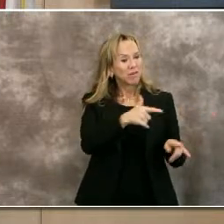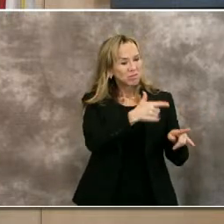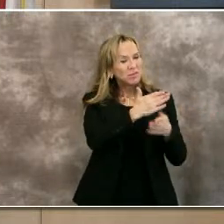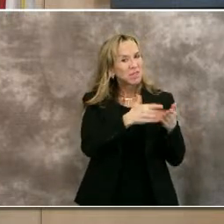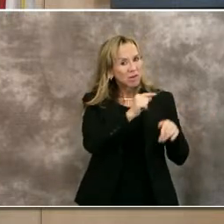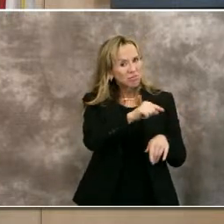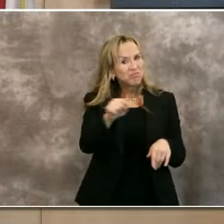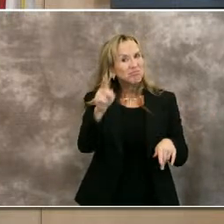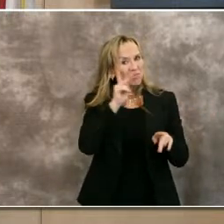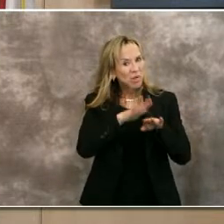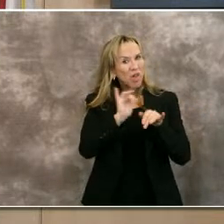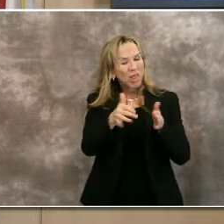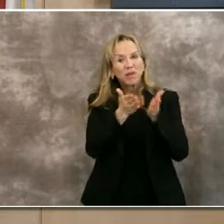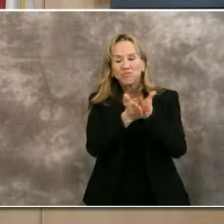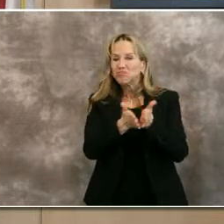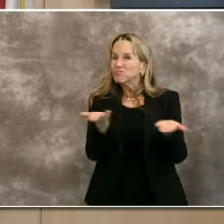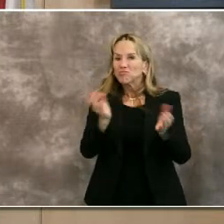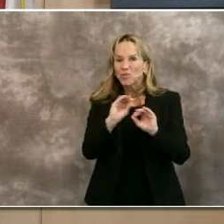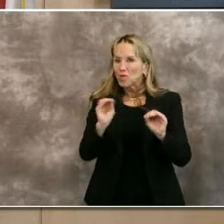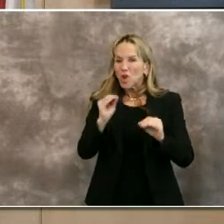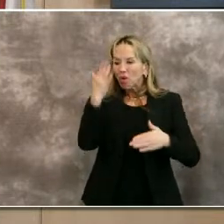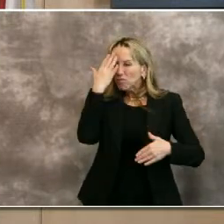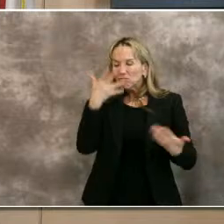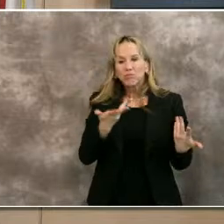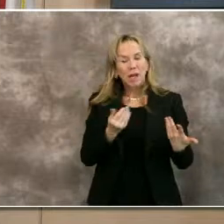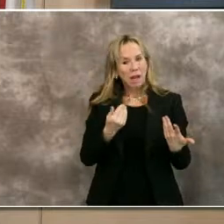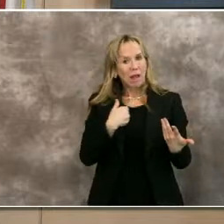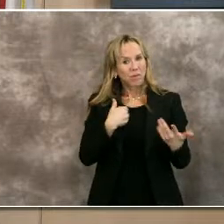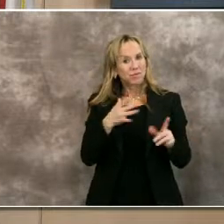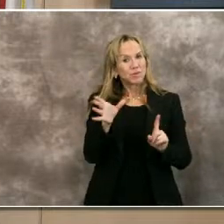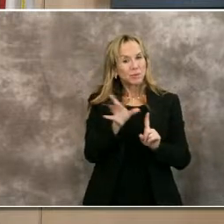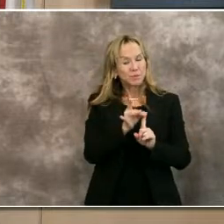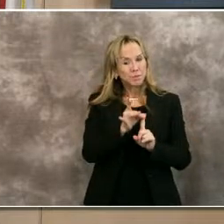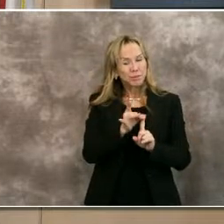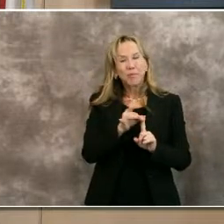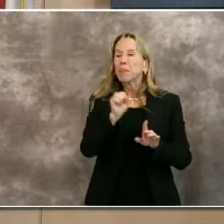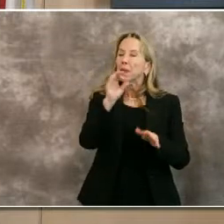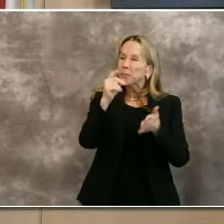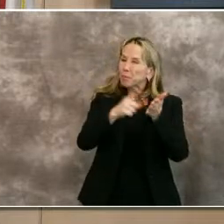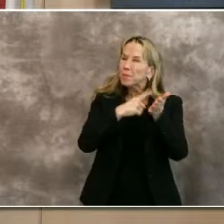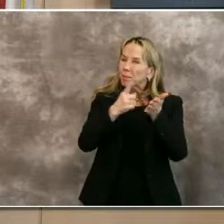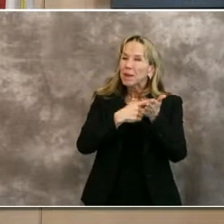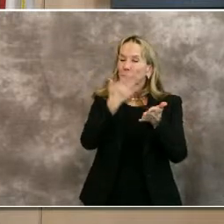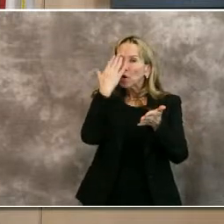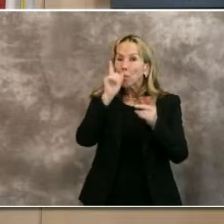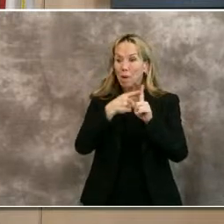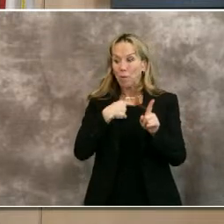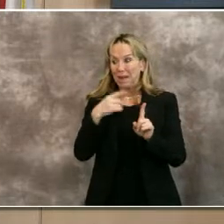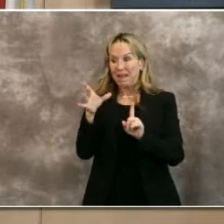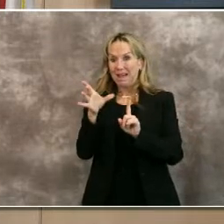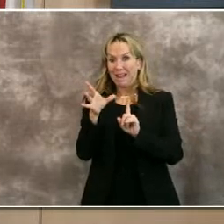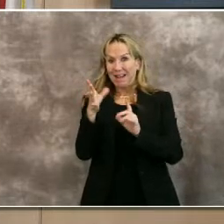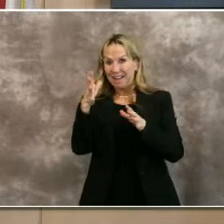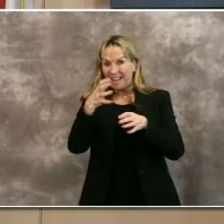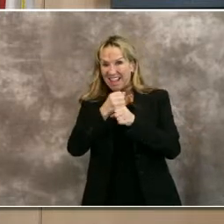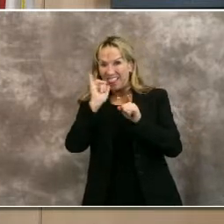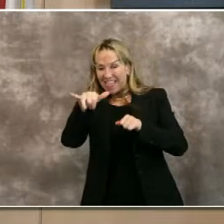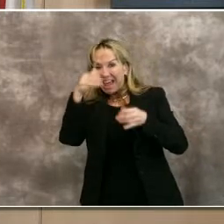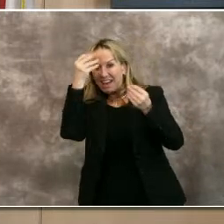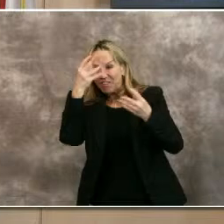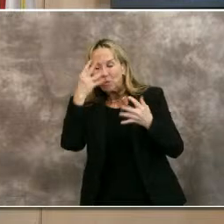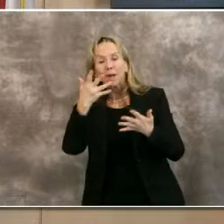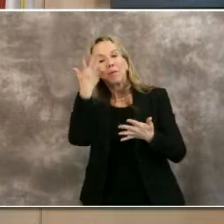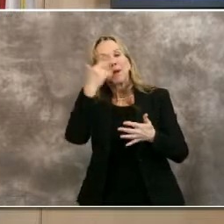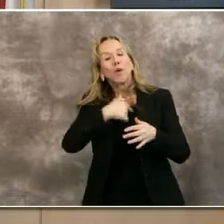asymptomatic infection here in San Diego, they're often because we're testing specific populations, like an entire skilled nursing